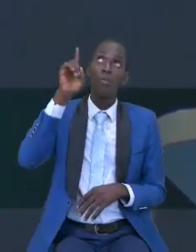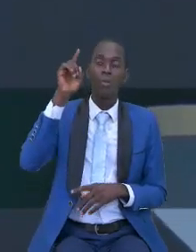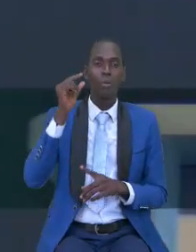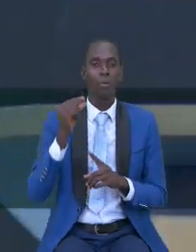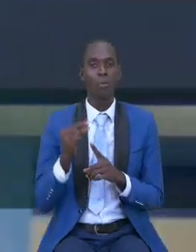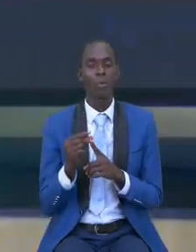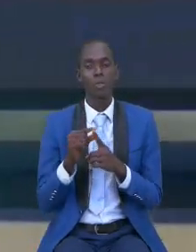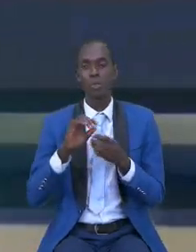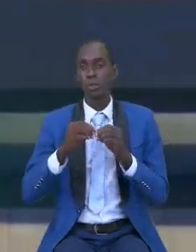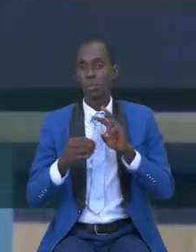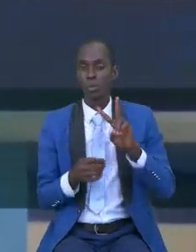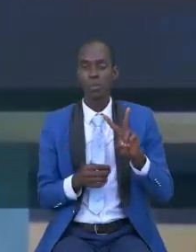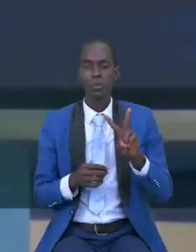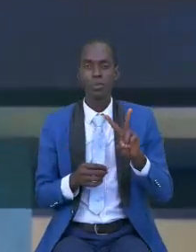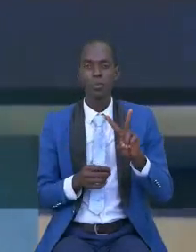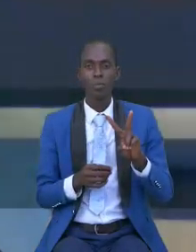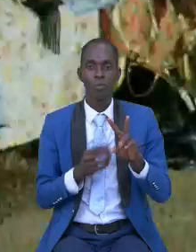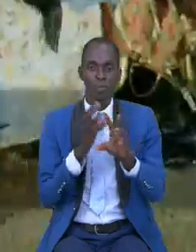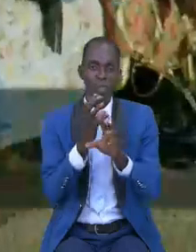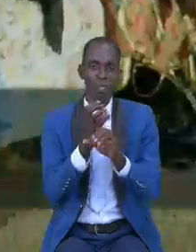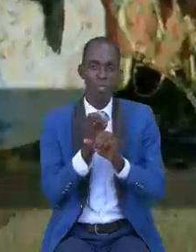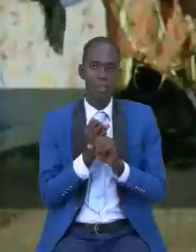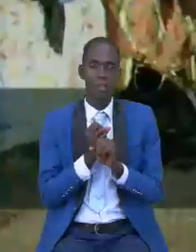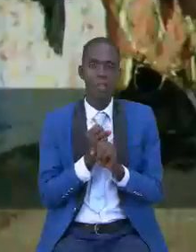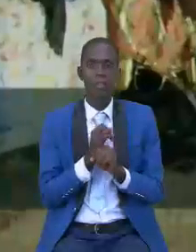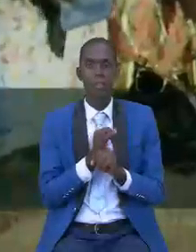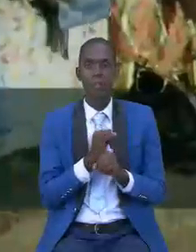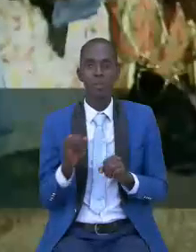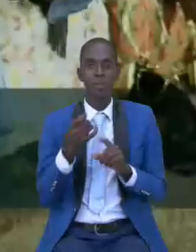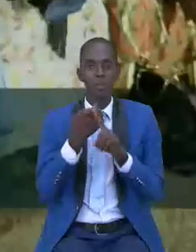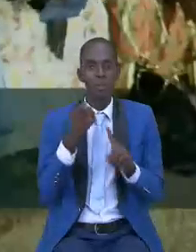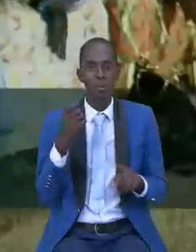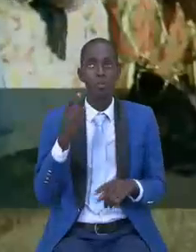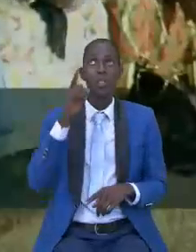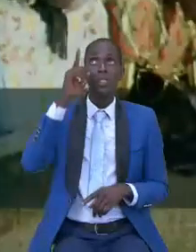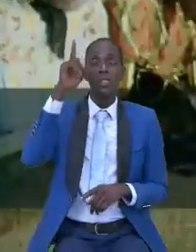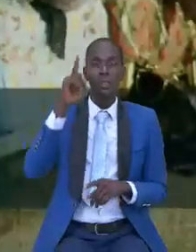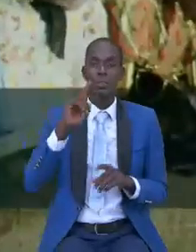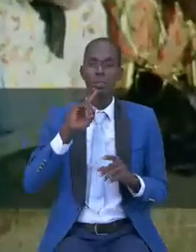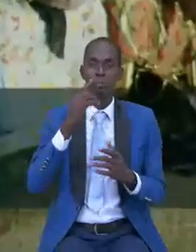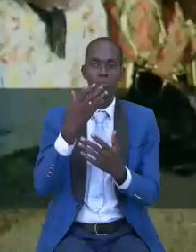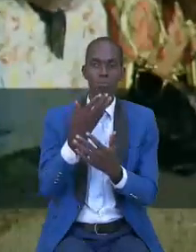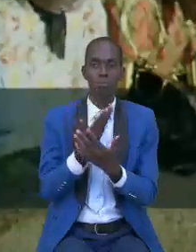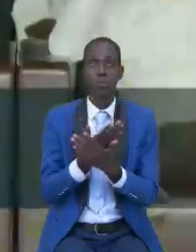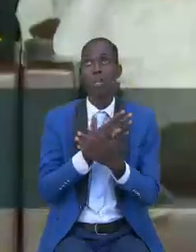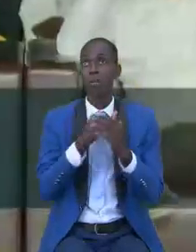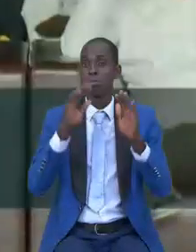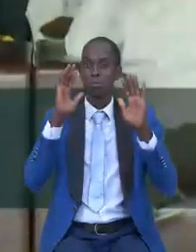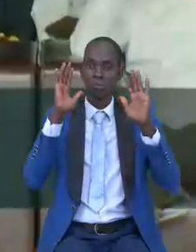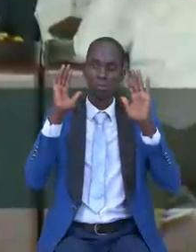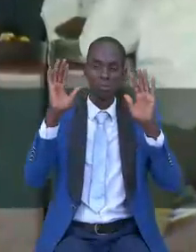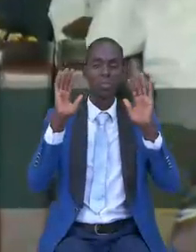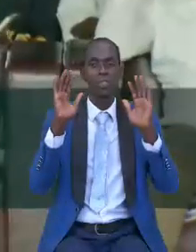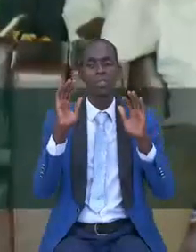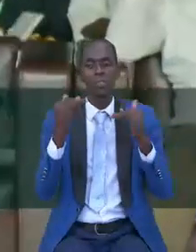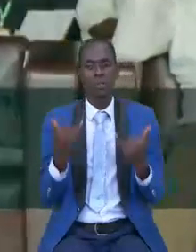word. Number two, receiving from his signs and wonders. Signs and wonders